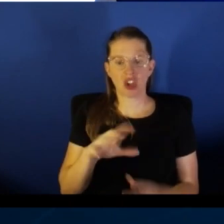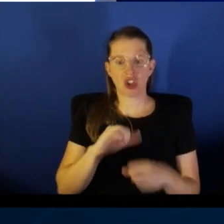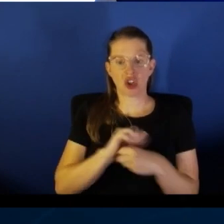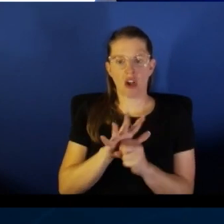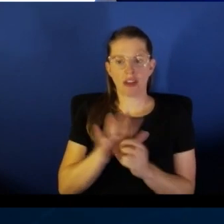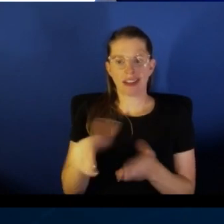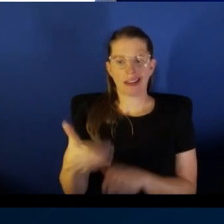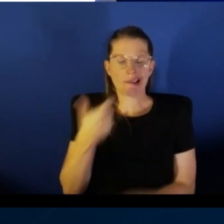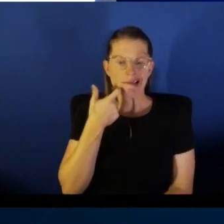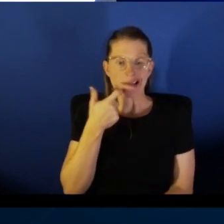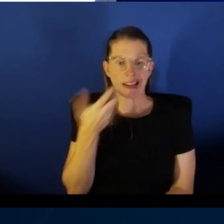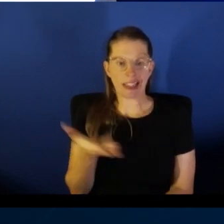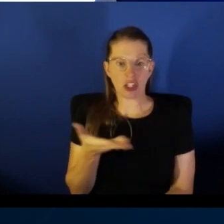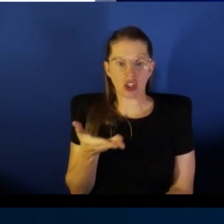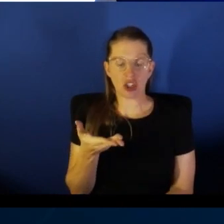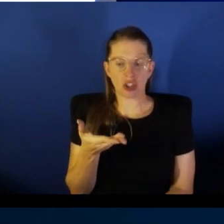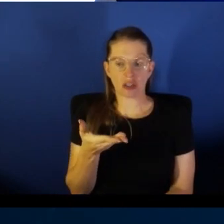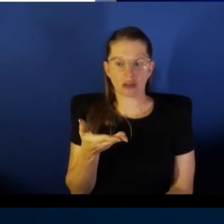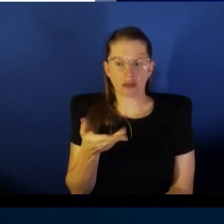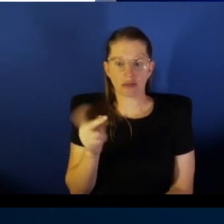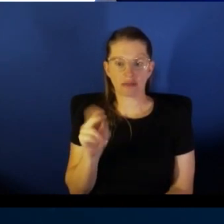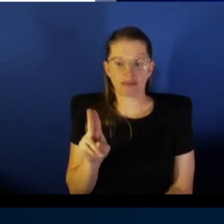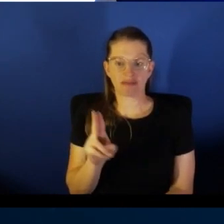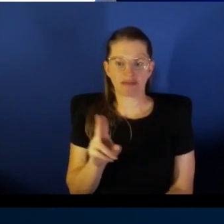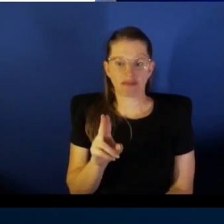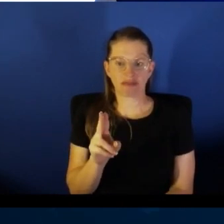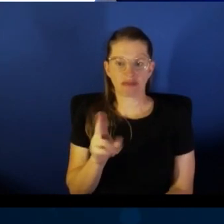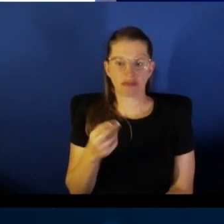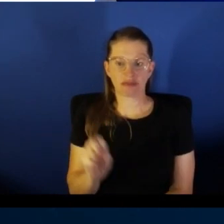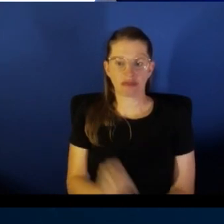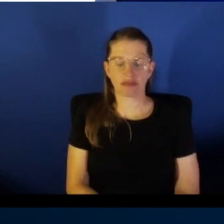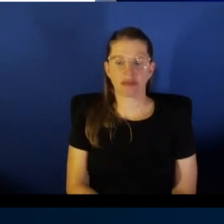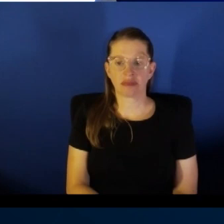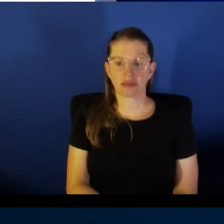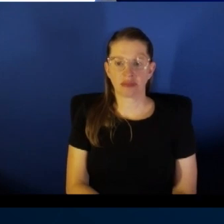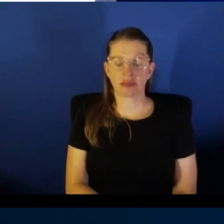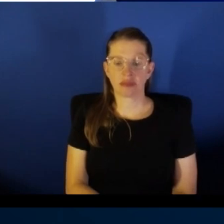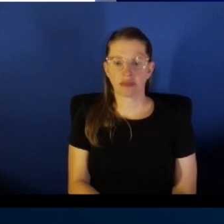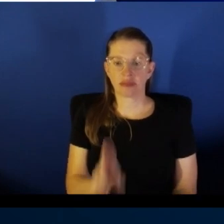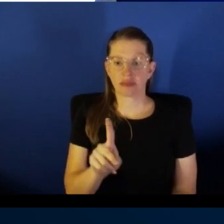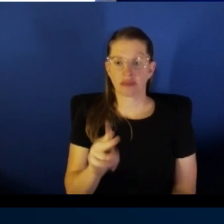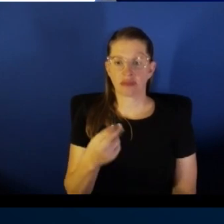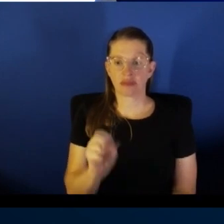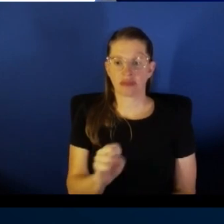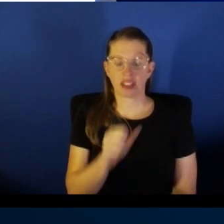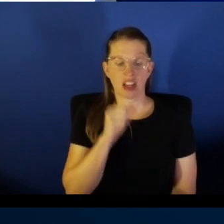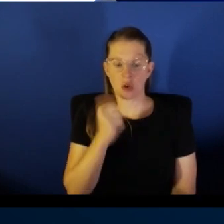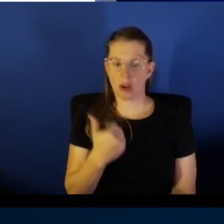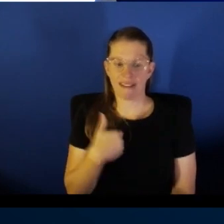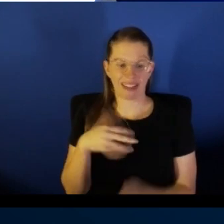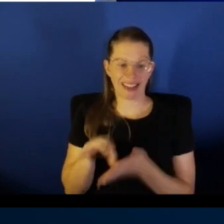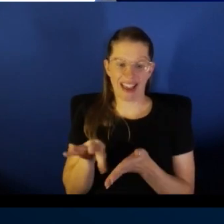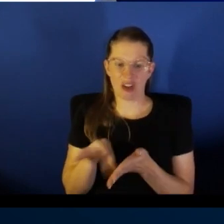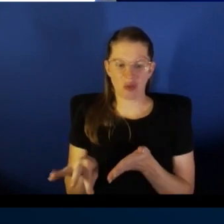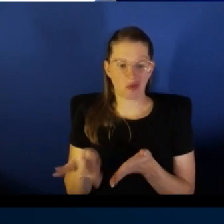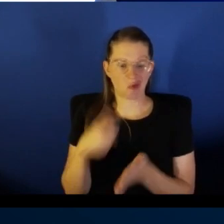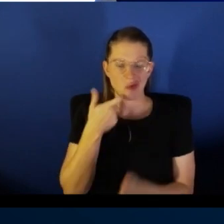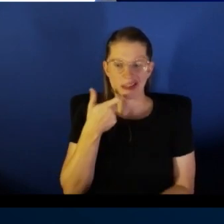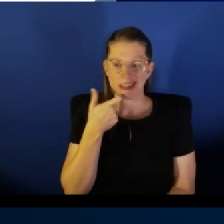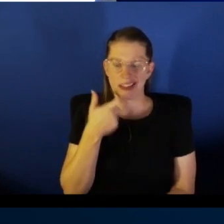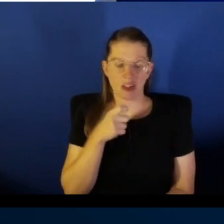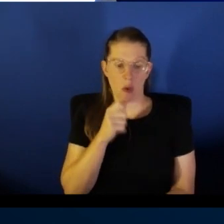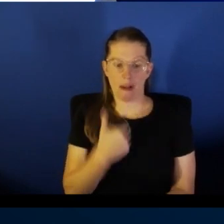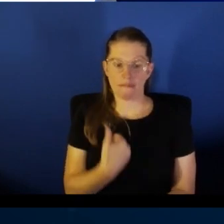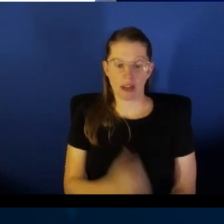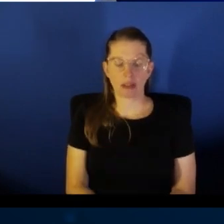lately here that you know of? That I don't know if you're up on that information. I don't have a tabulation of how many we've had recently. Okay, we will get